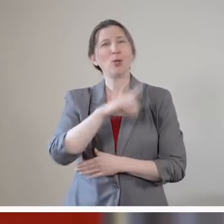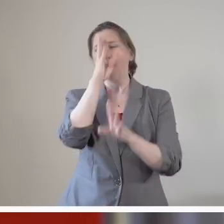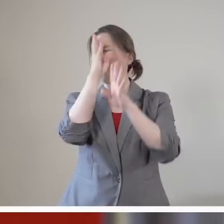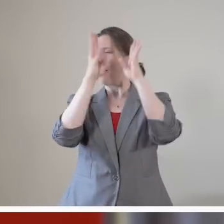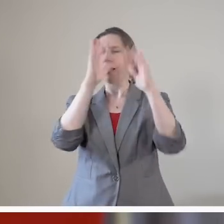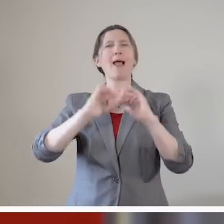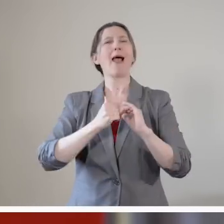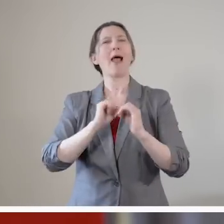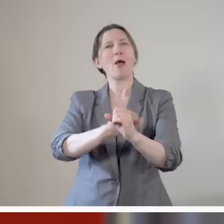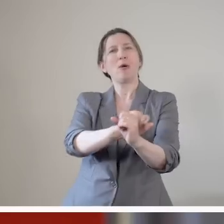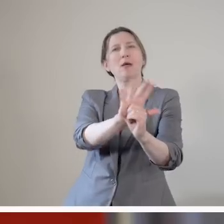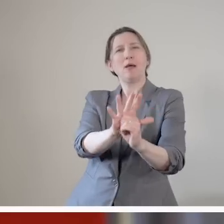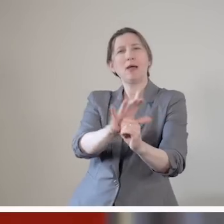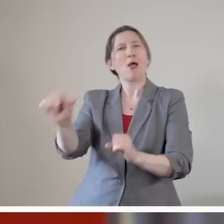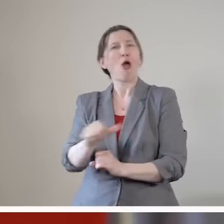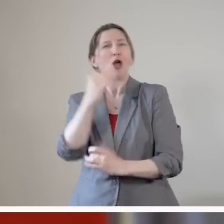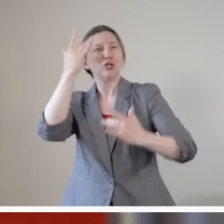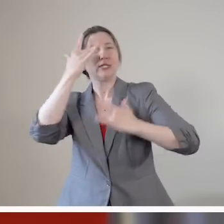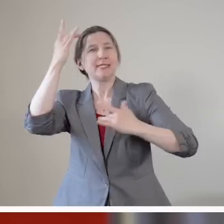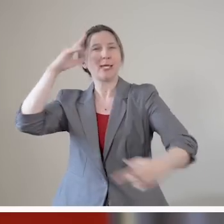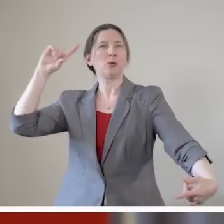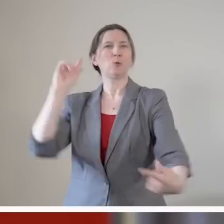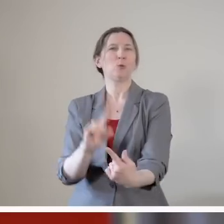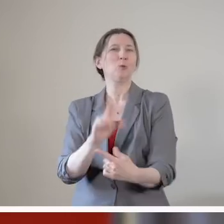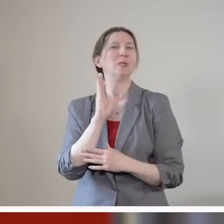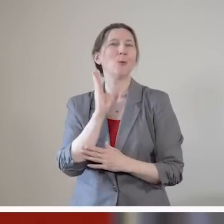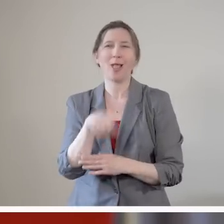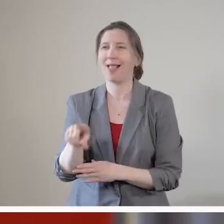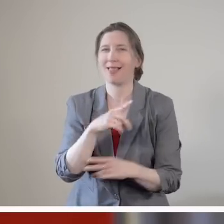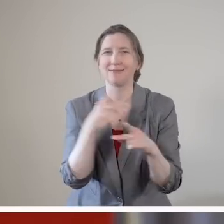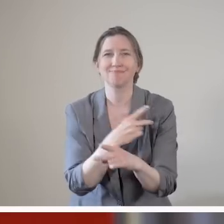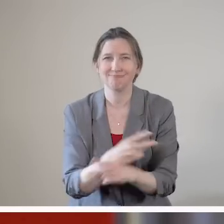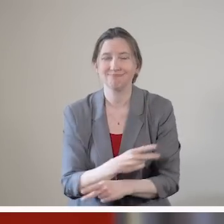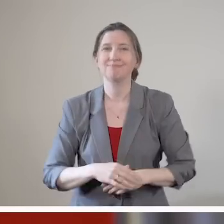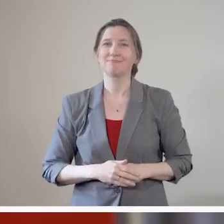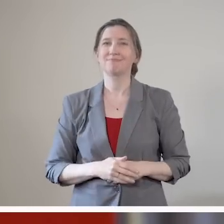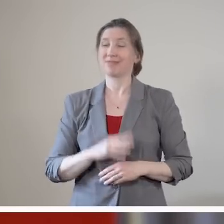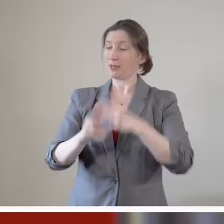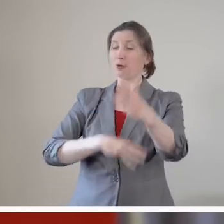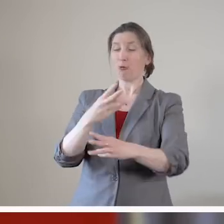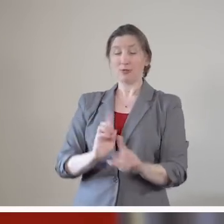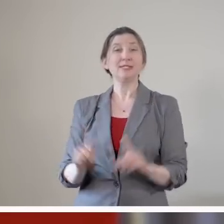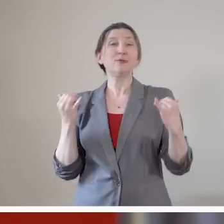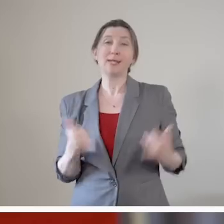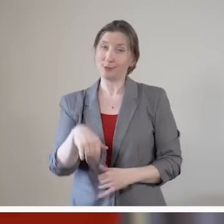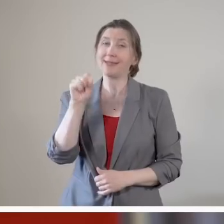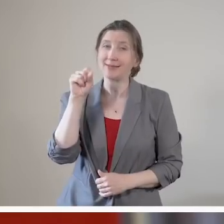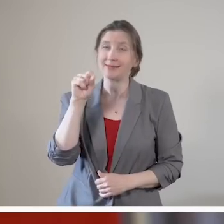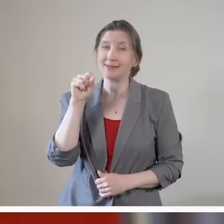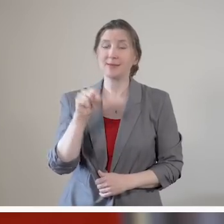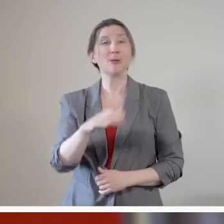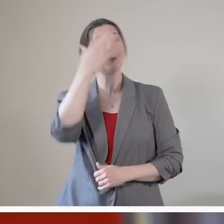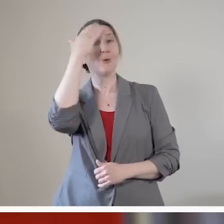future pandemics. Our world will change permanently because of this global shared experience. Your diploma from